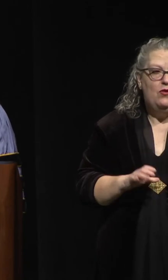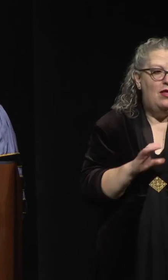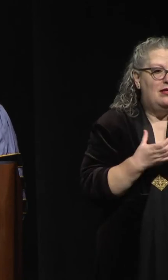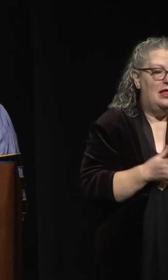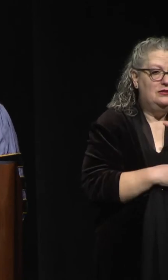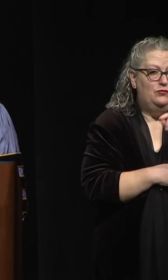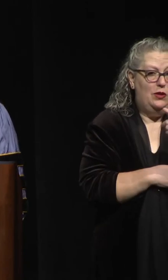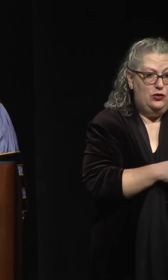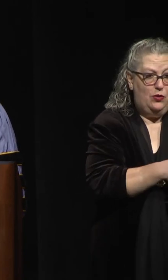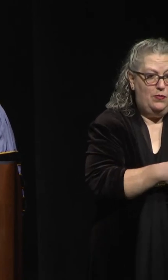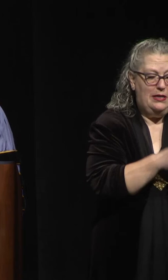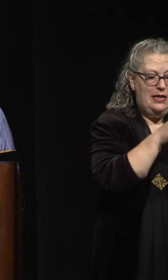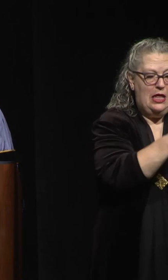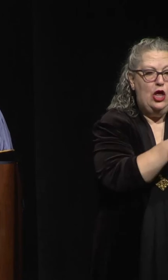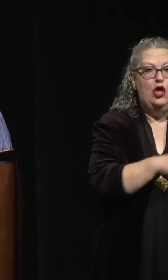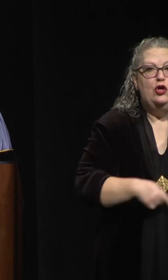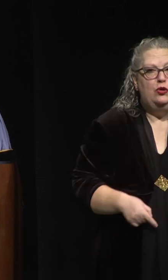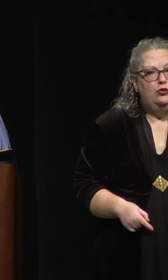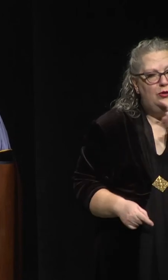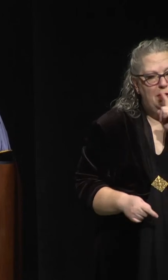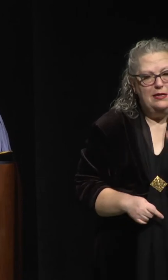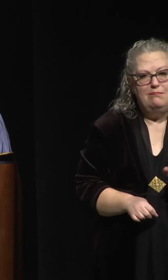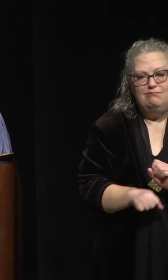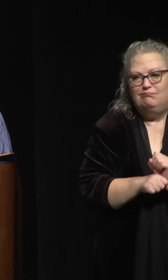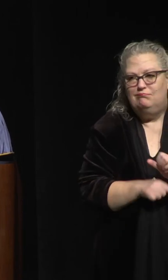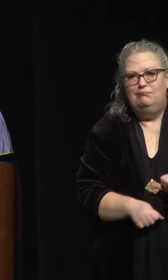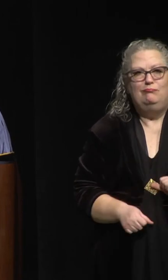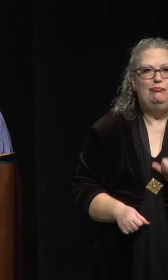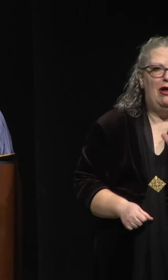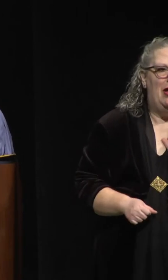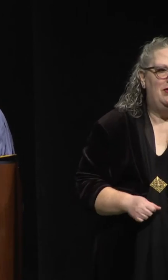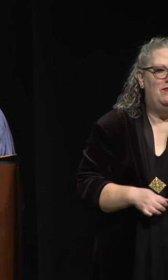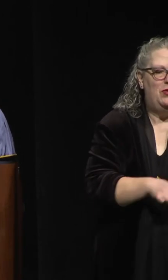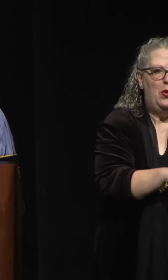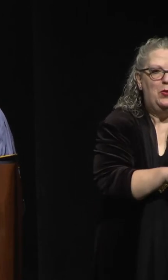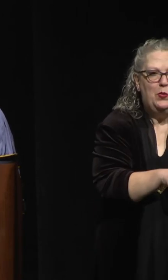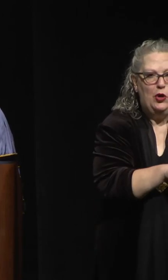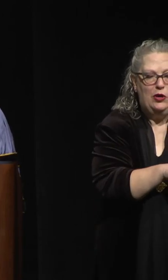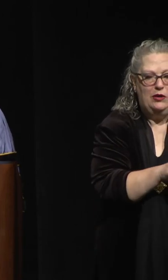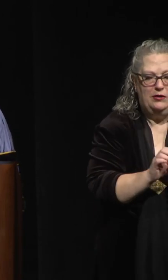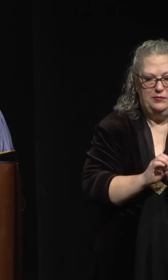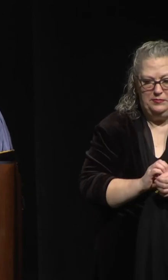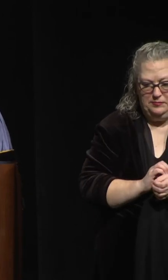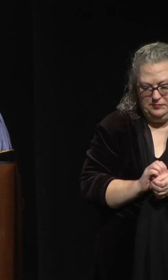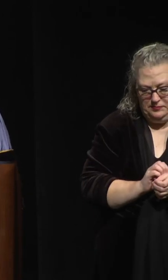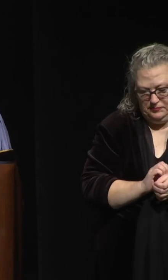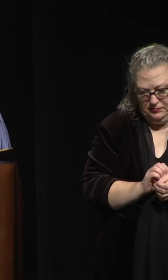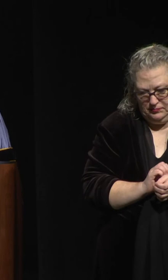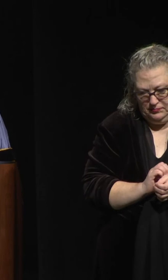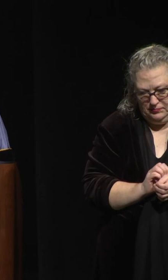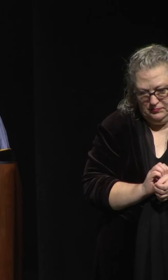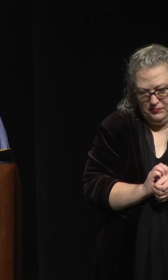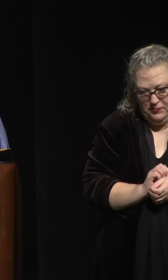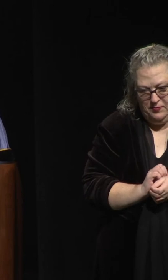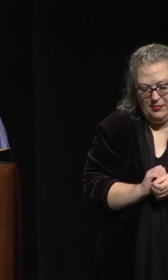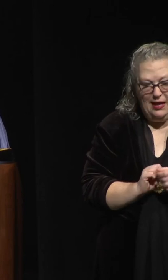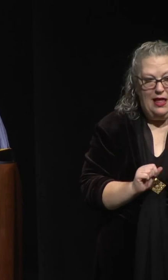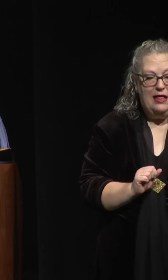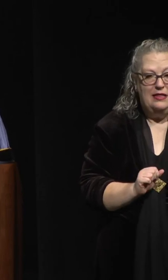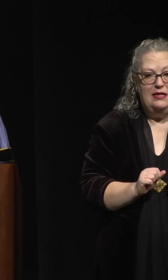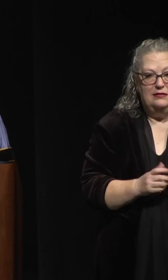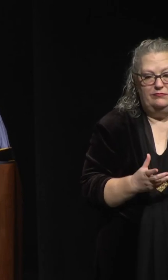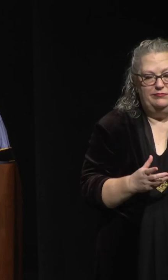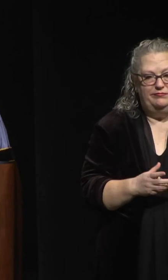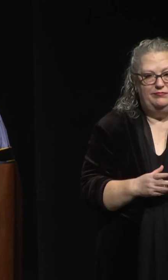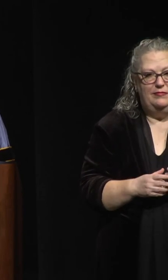of 2021, you should be proud of the work that has brought you here today. This, however, is